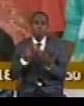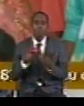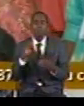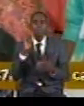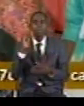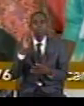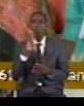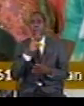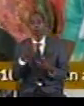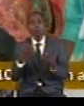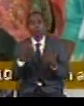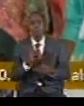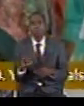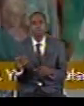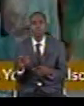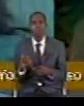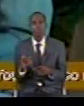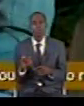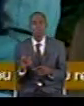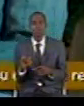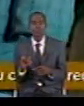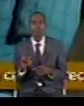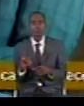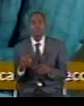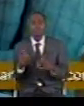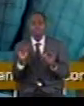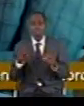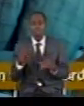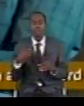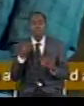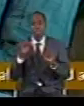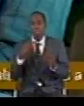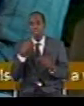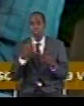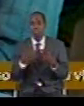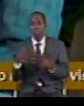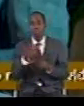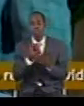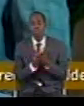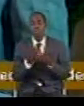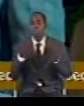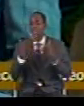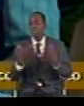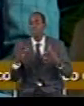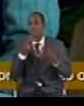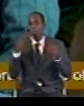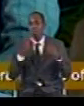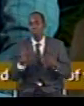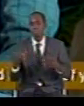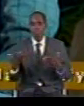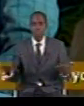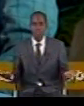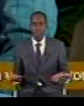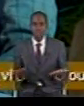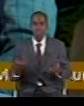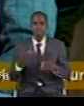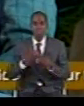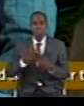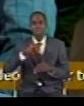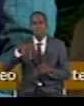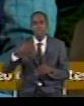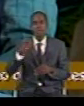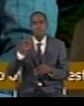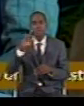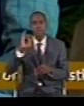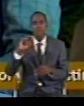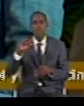More testimonies are coming. Yes, we can tell you that a lot of things are happening live here from Jalingo. All over